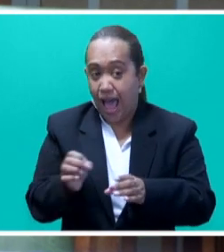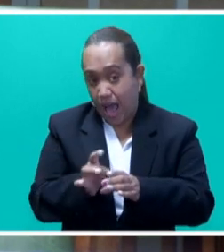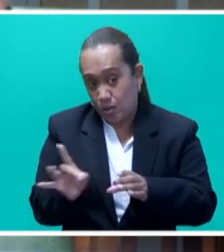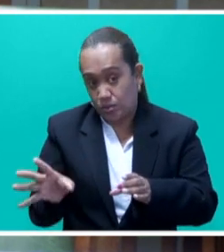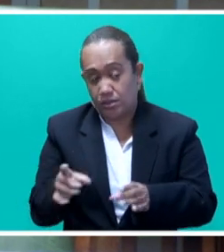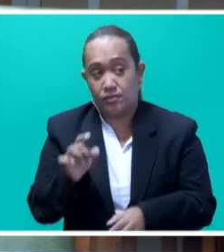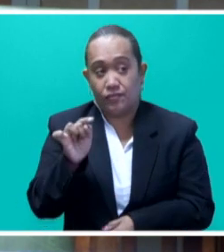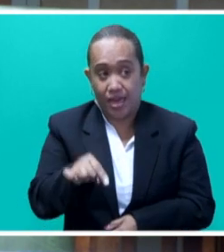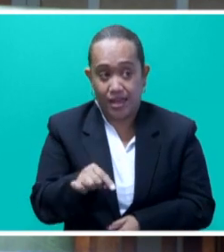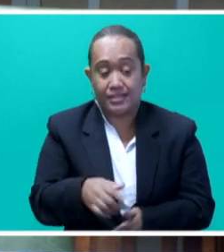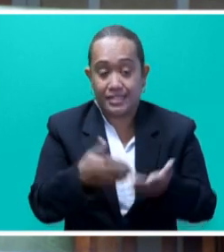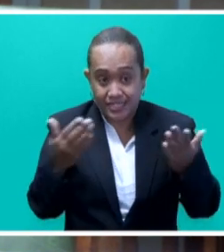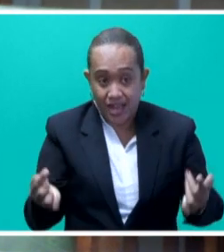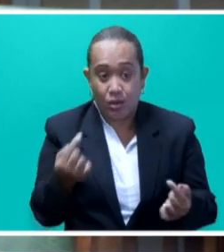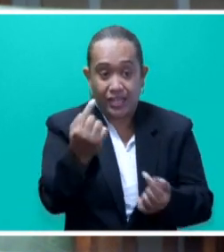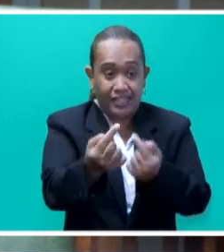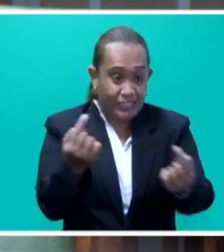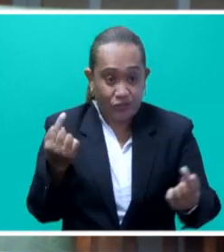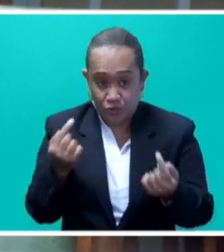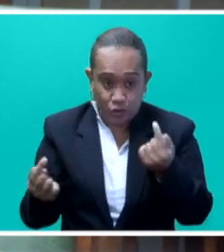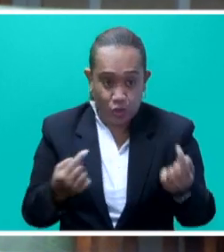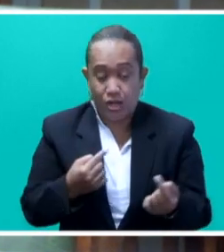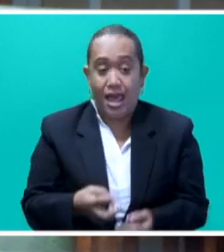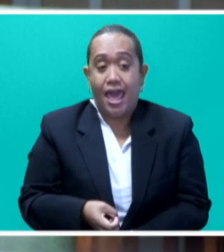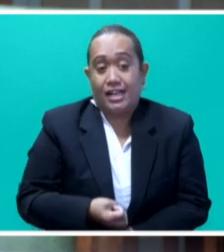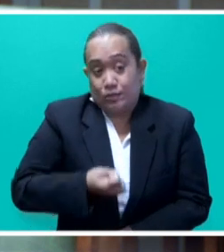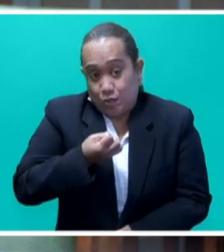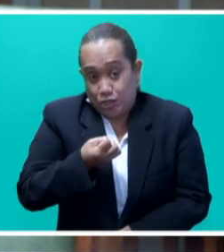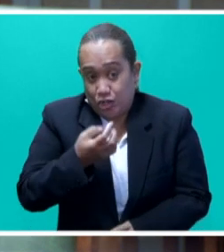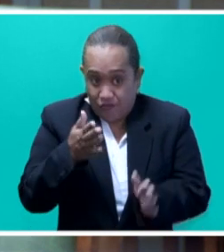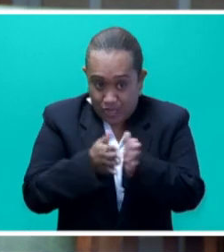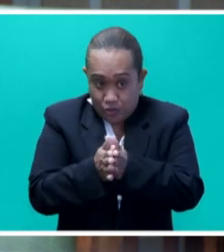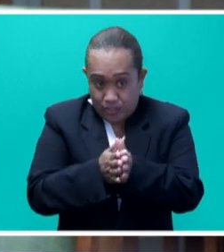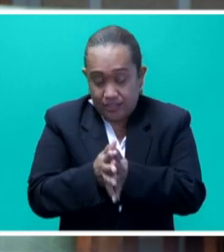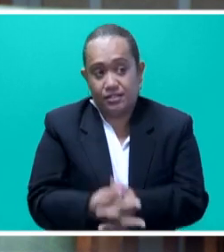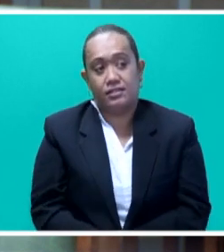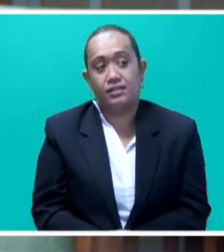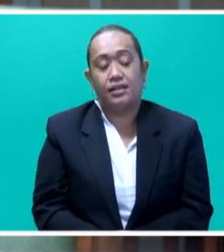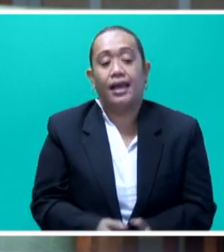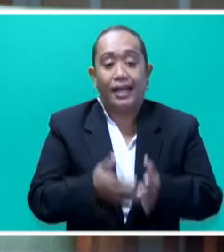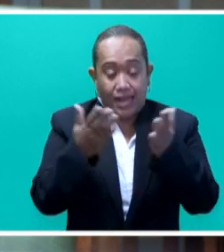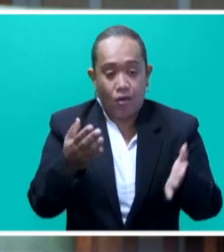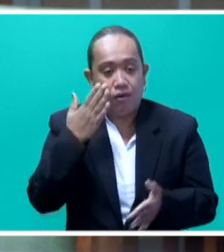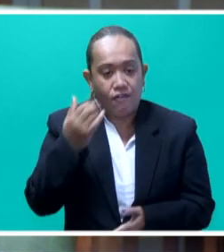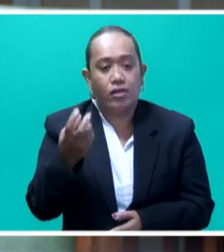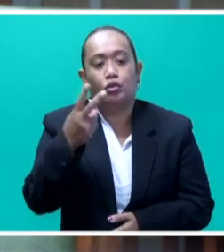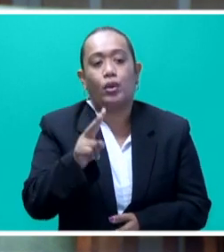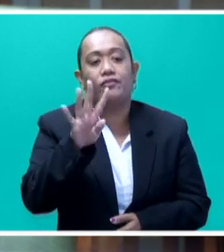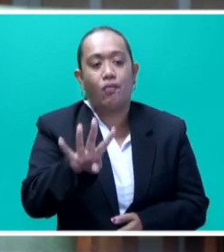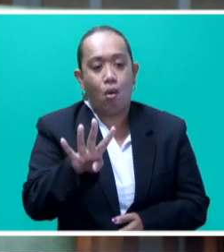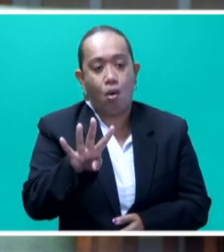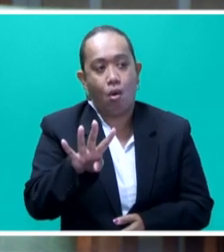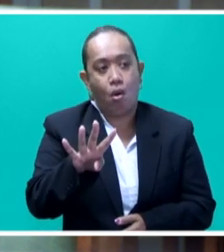made individual bids or individual expressions of interest, there were 24. We found out of the 24,